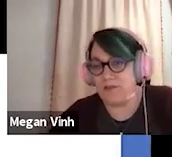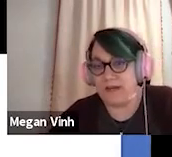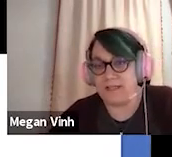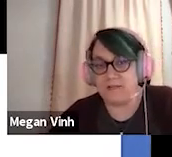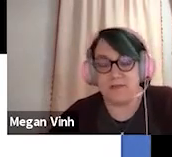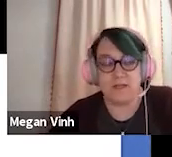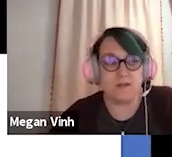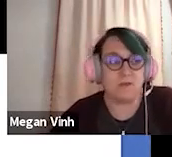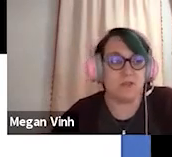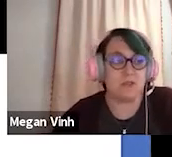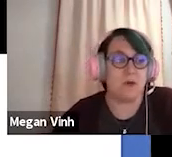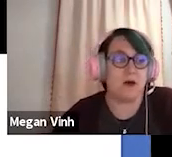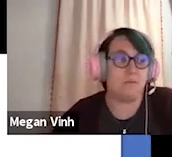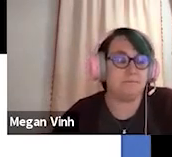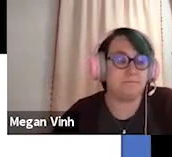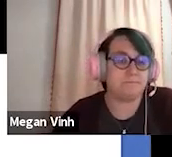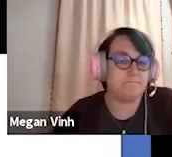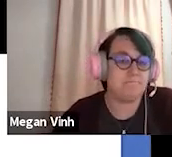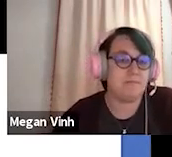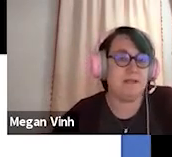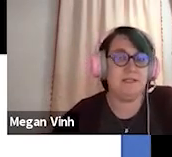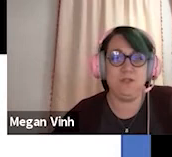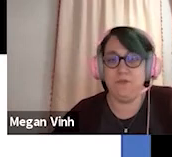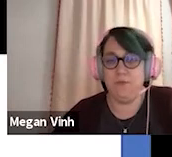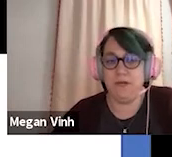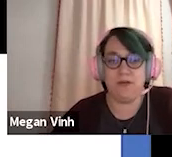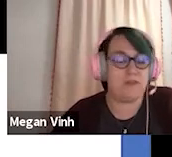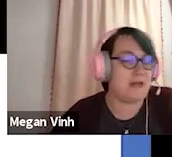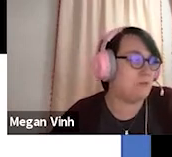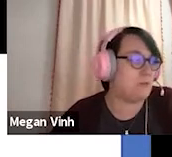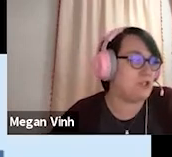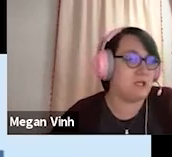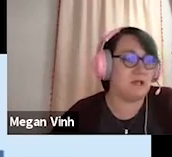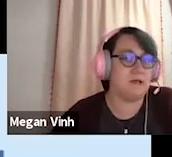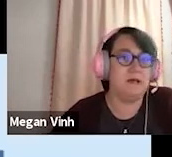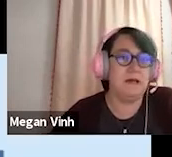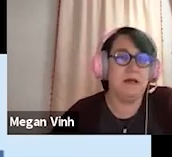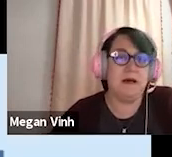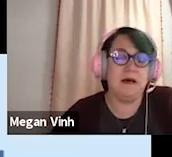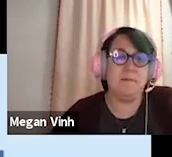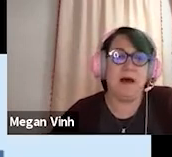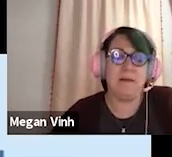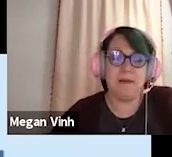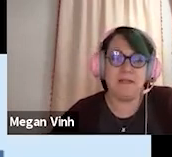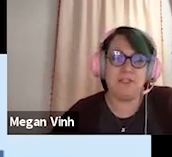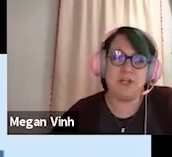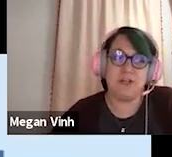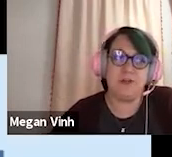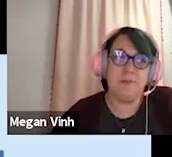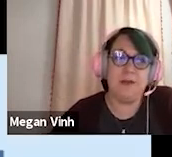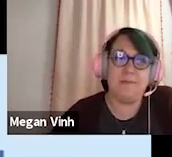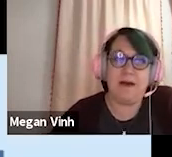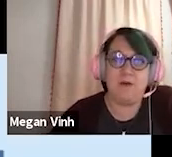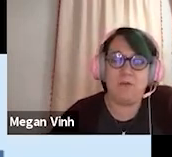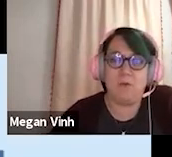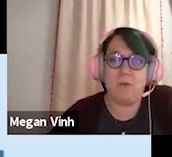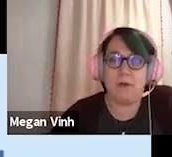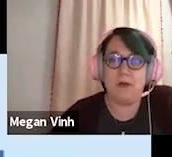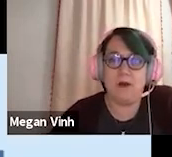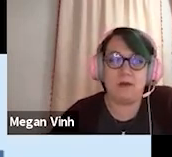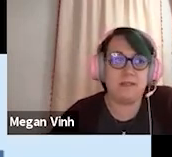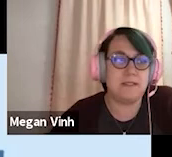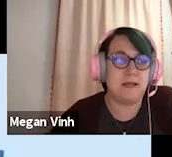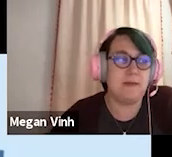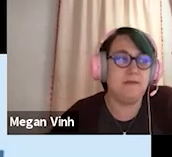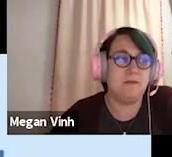really effective in inclusion as well. And so if you want to go the next one, Ching, I'm going to share a little bit about what we're